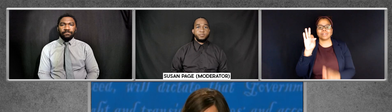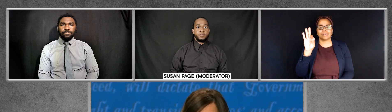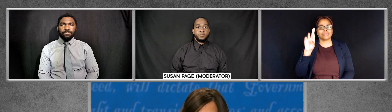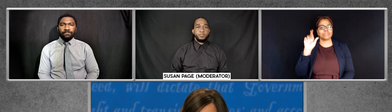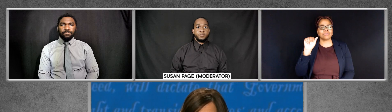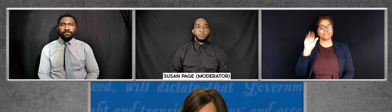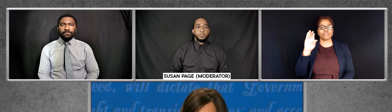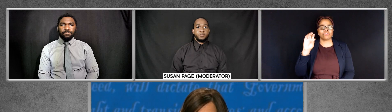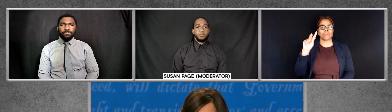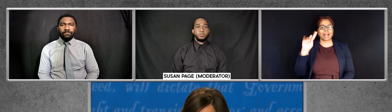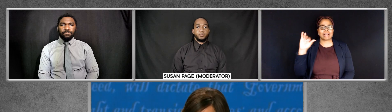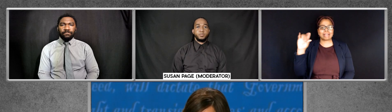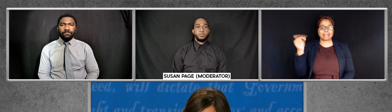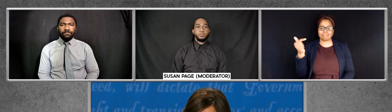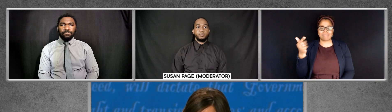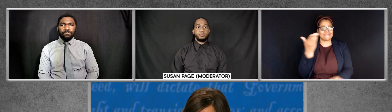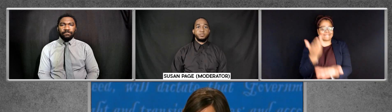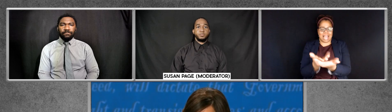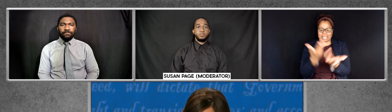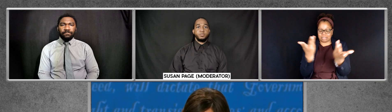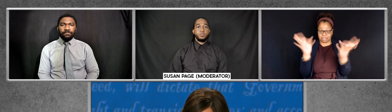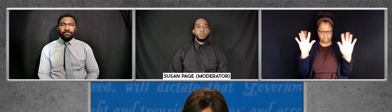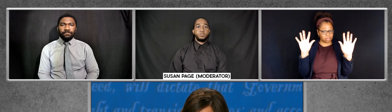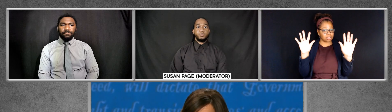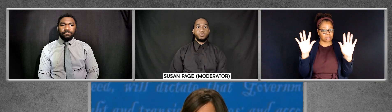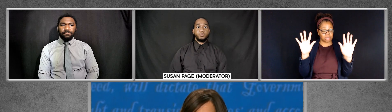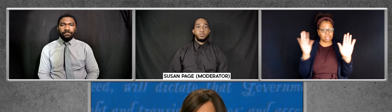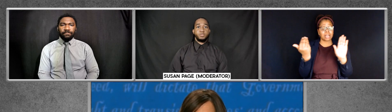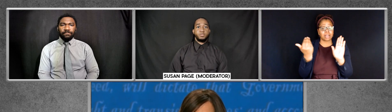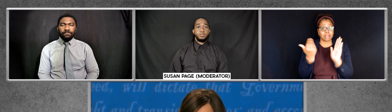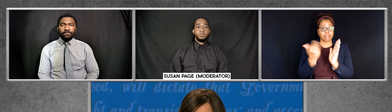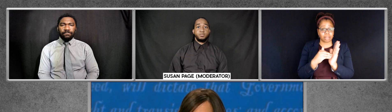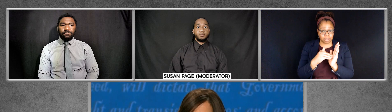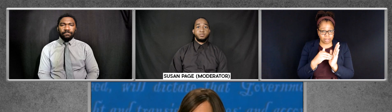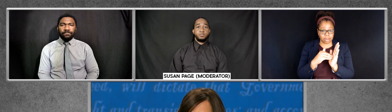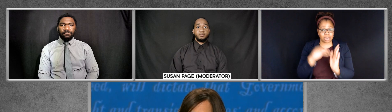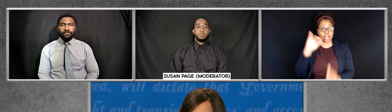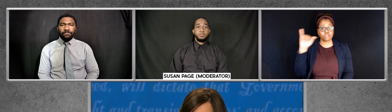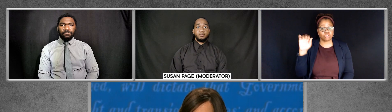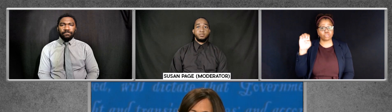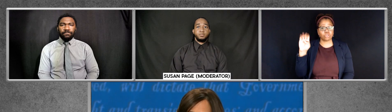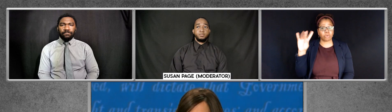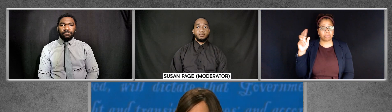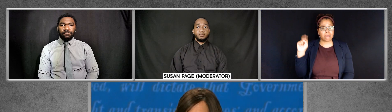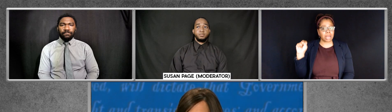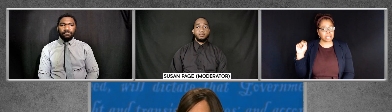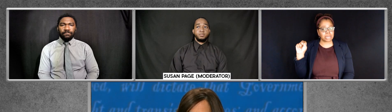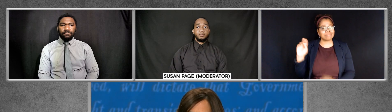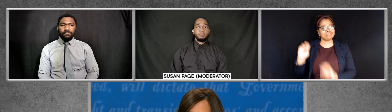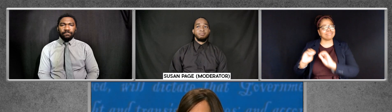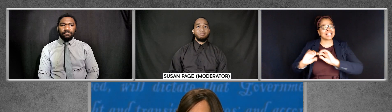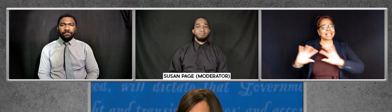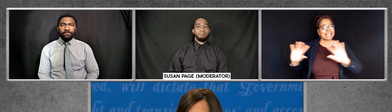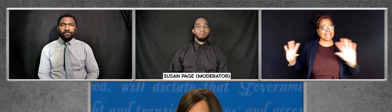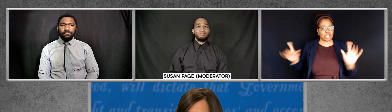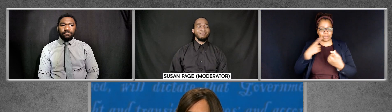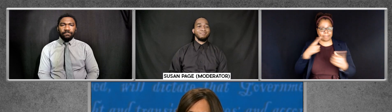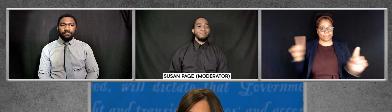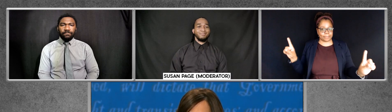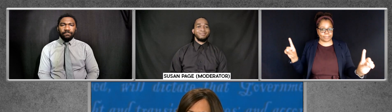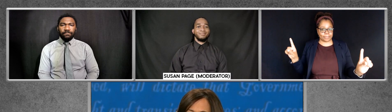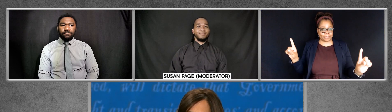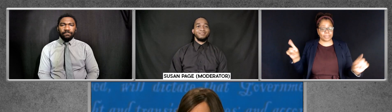a fact. I will repeat that Joe Biden has been very clear that he thinks